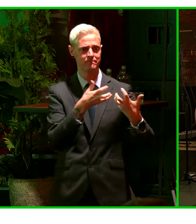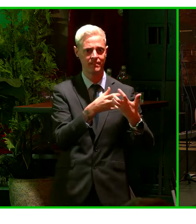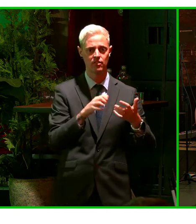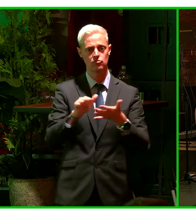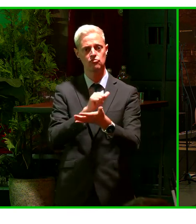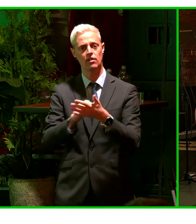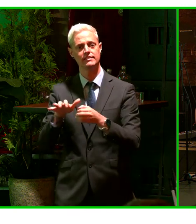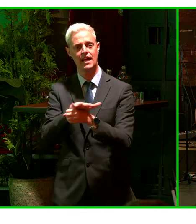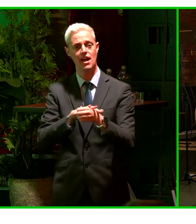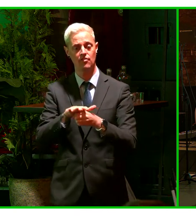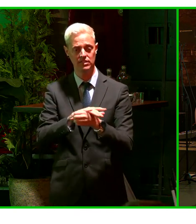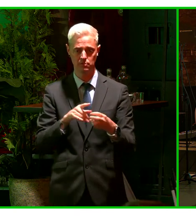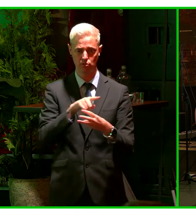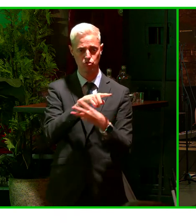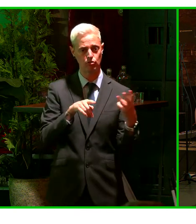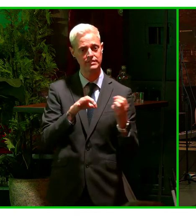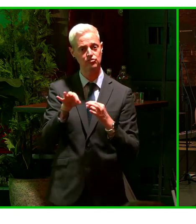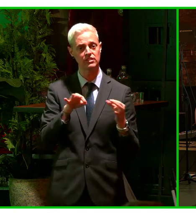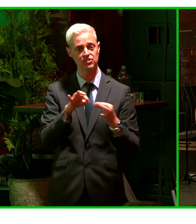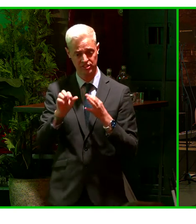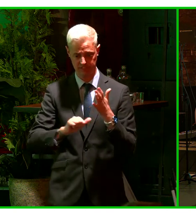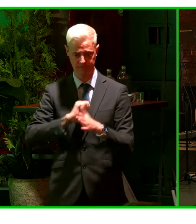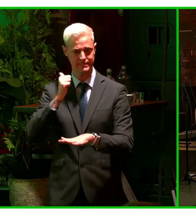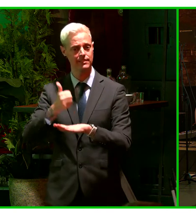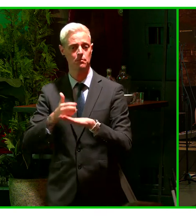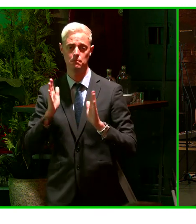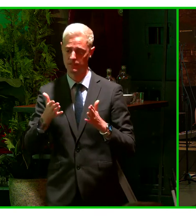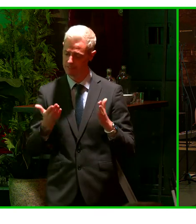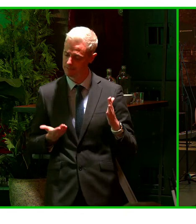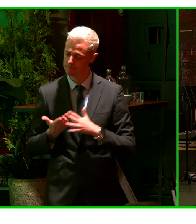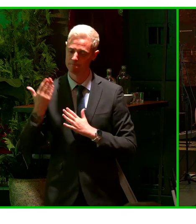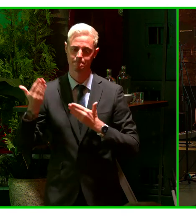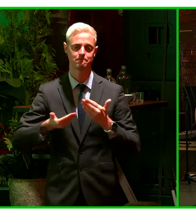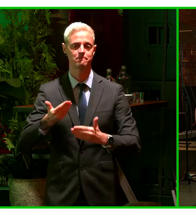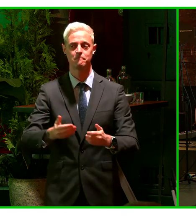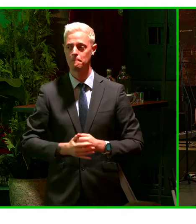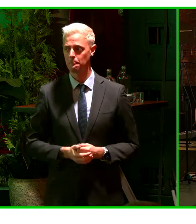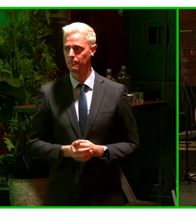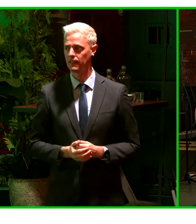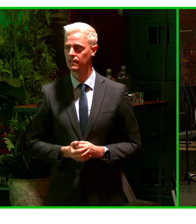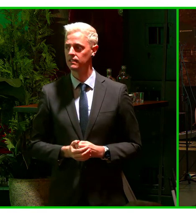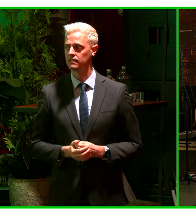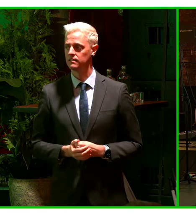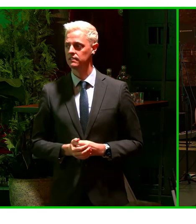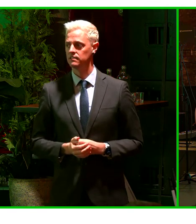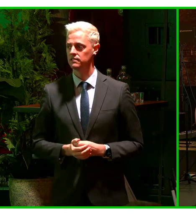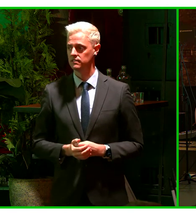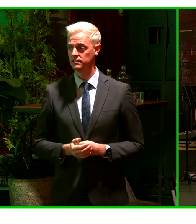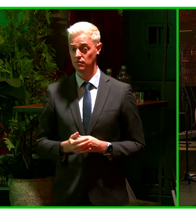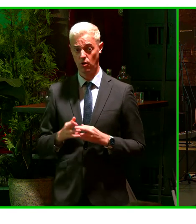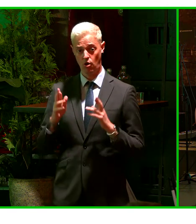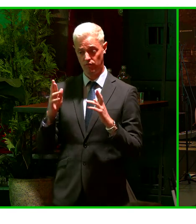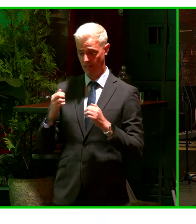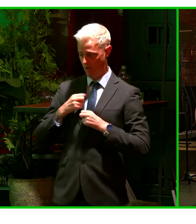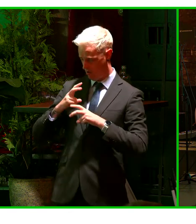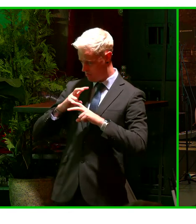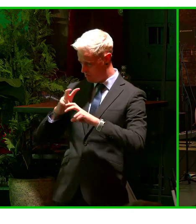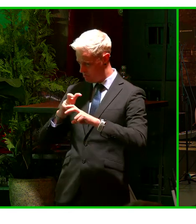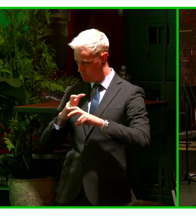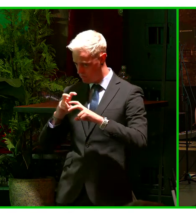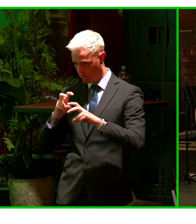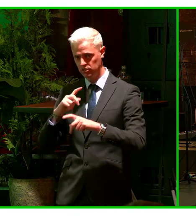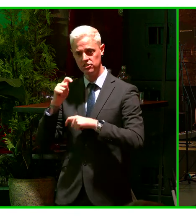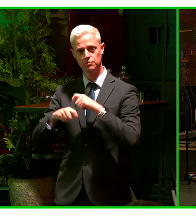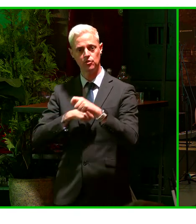all three of those effectively. We have to move quite quickly. So, yeah, we're hoping that our program helps provide GMCA with some of those projects,